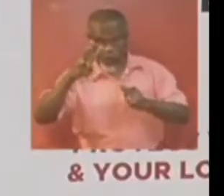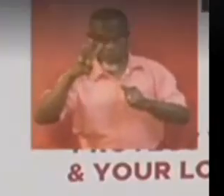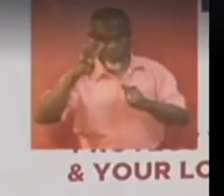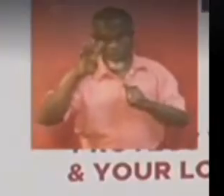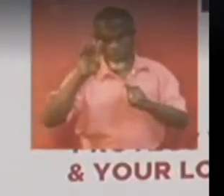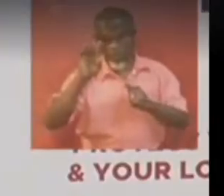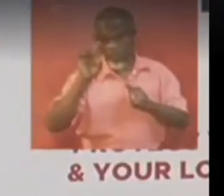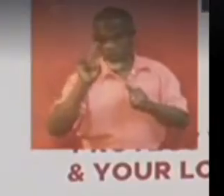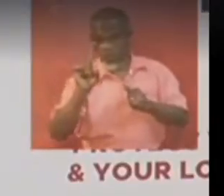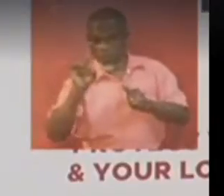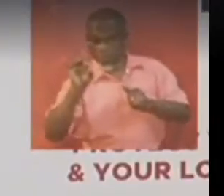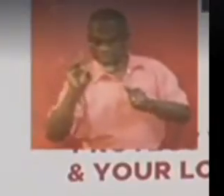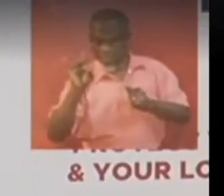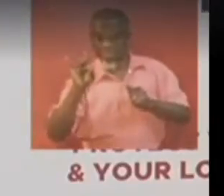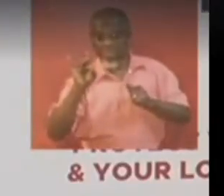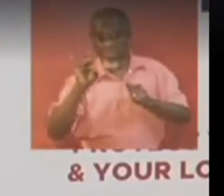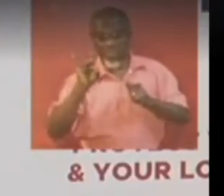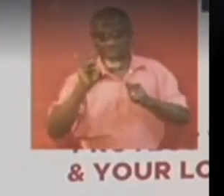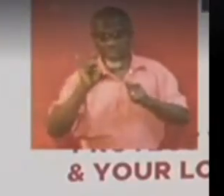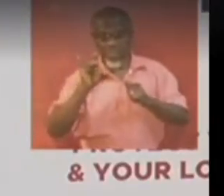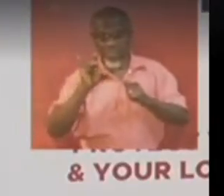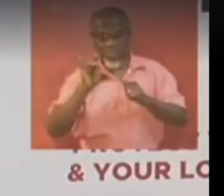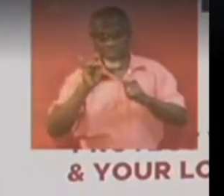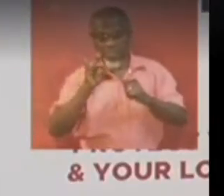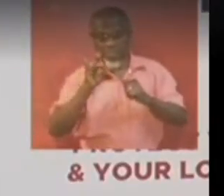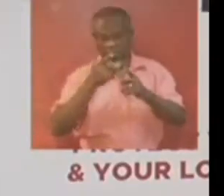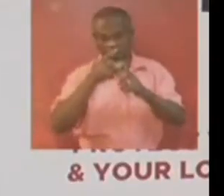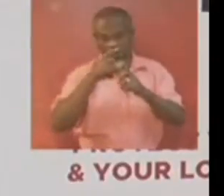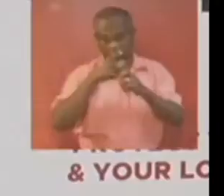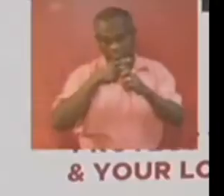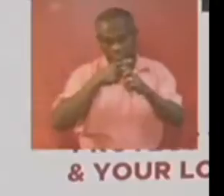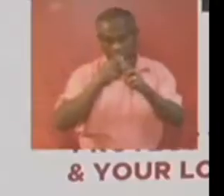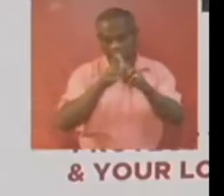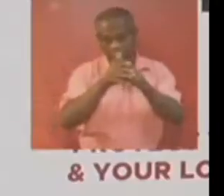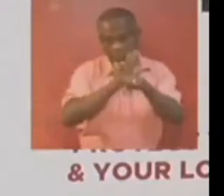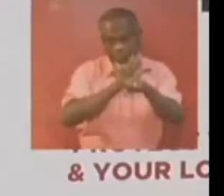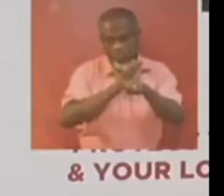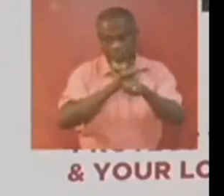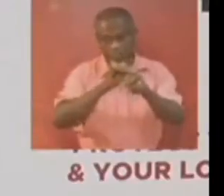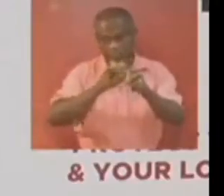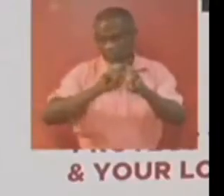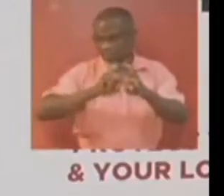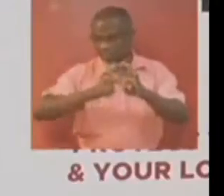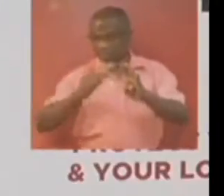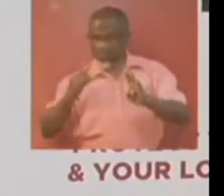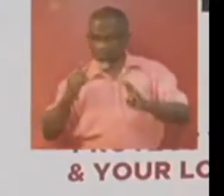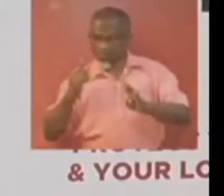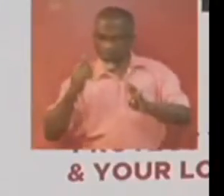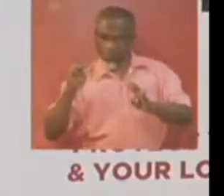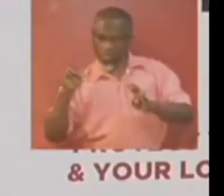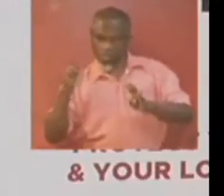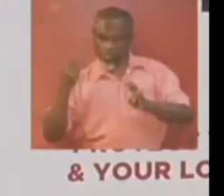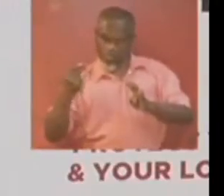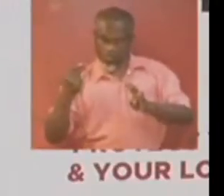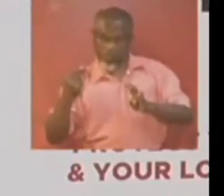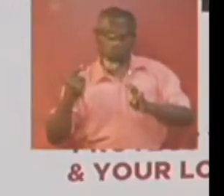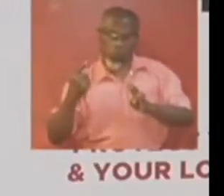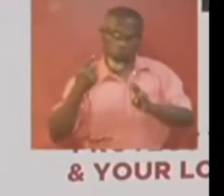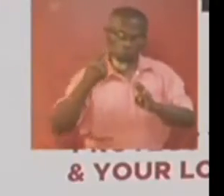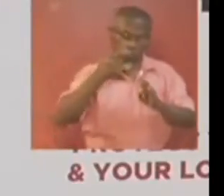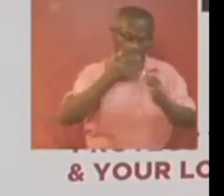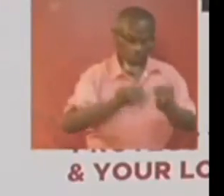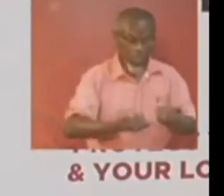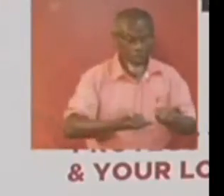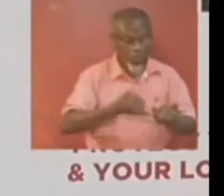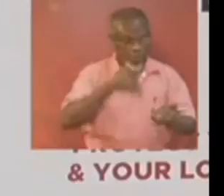6,488 positive cases recorded since the first case on March 12, 2020, up until 4 p.m. yesterday. We've had